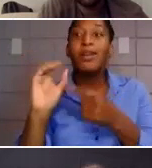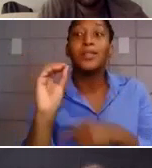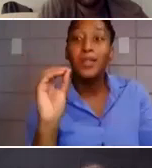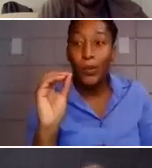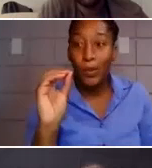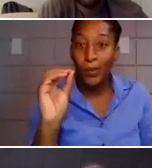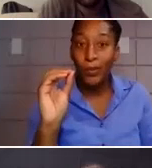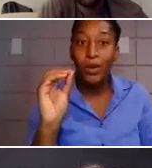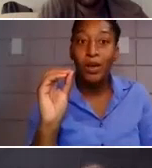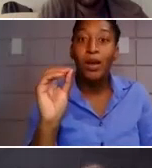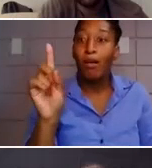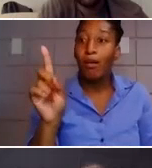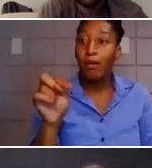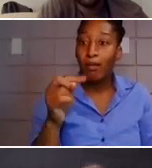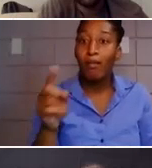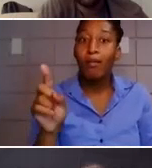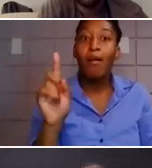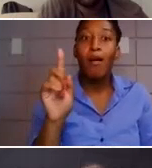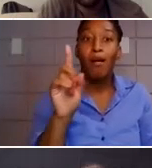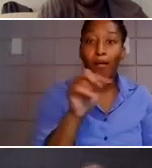that our final